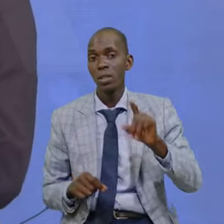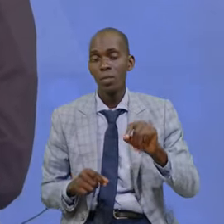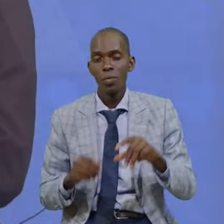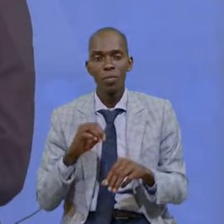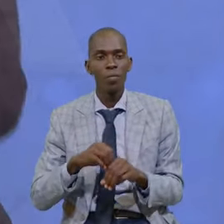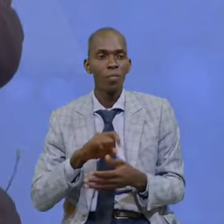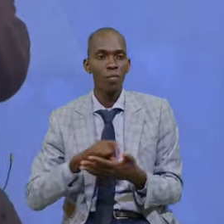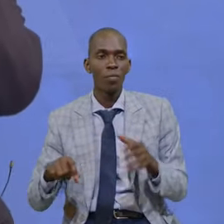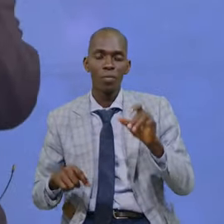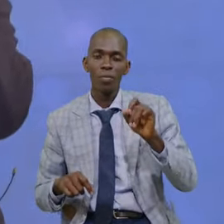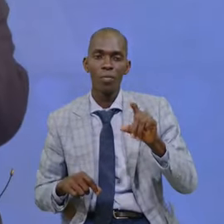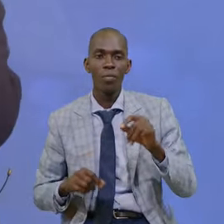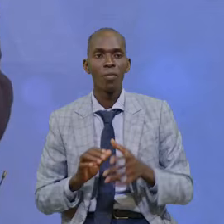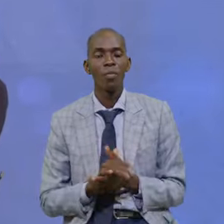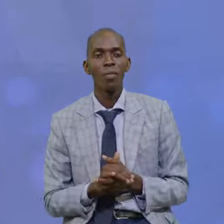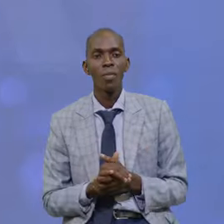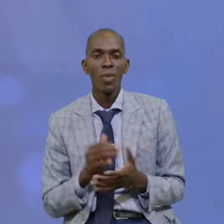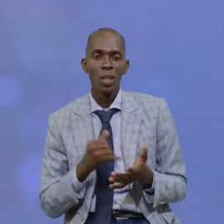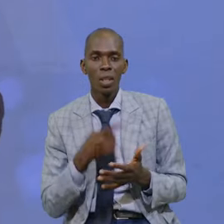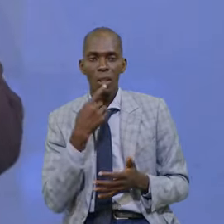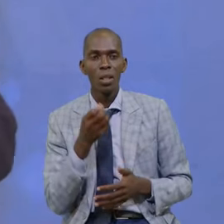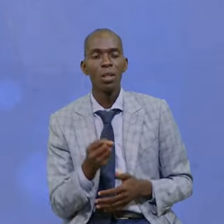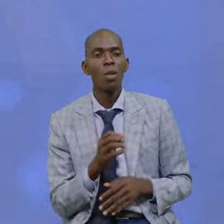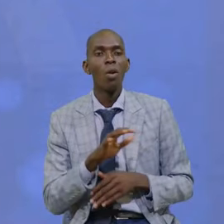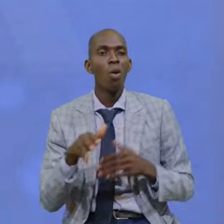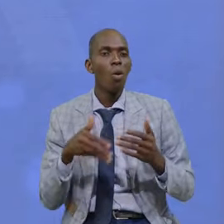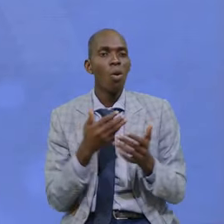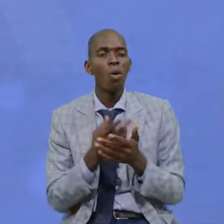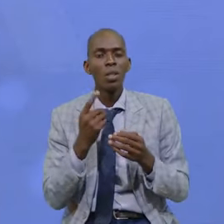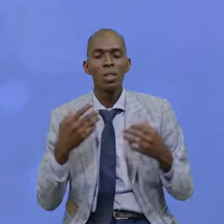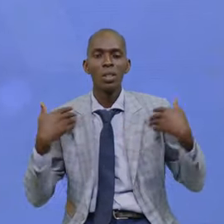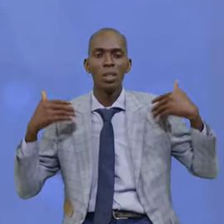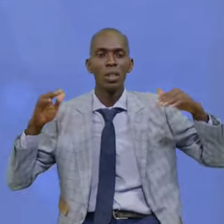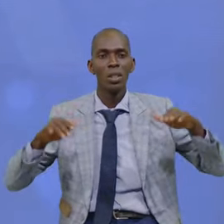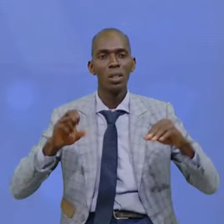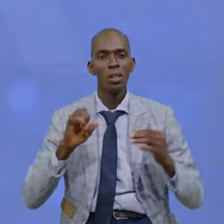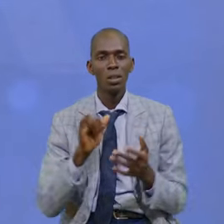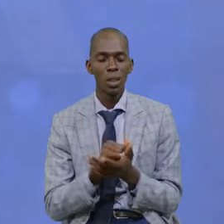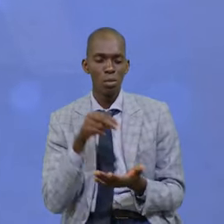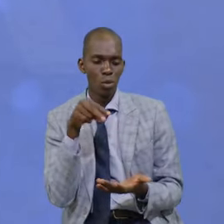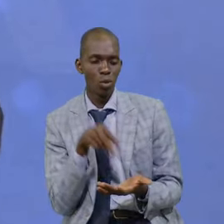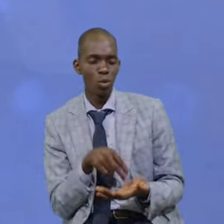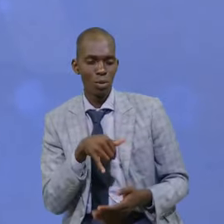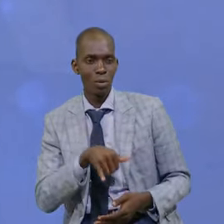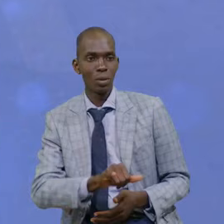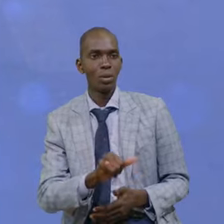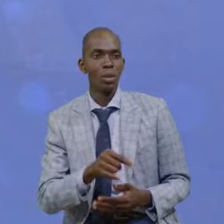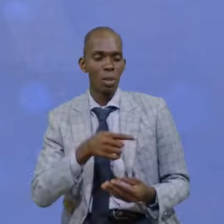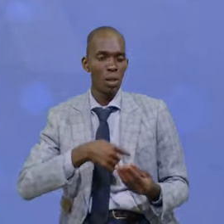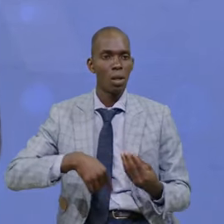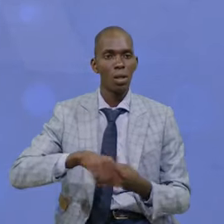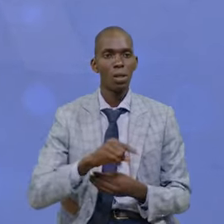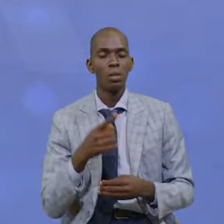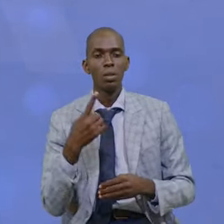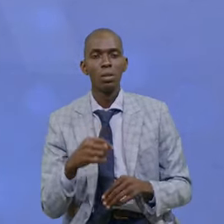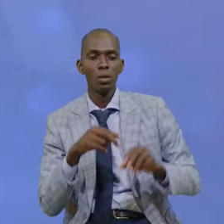11, it says, and all the angels that stood round about the